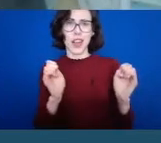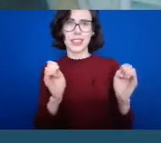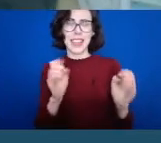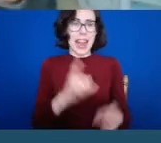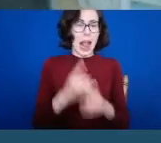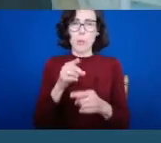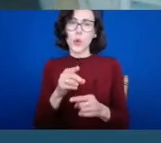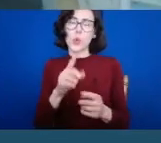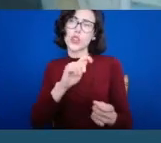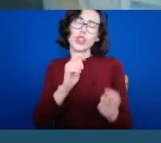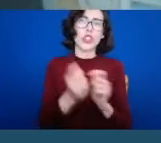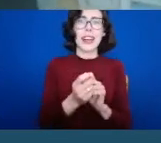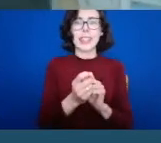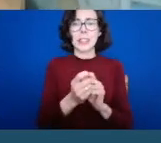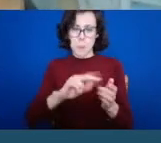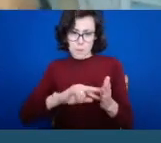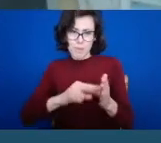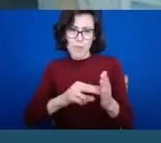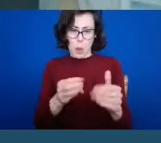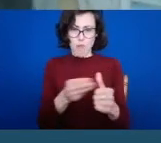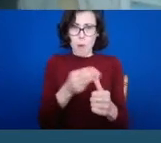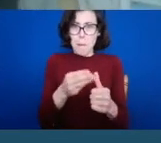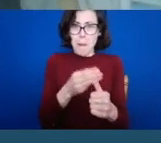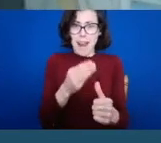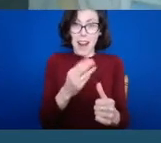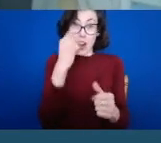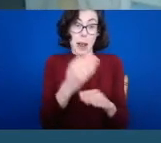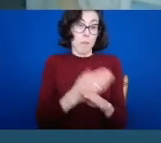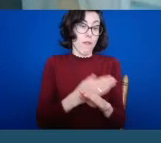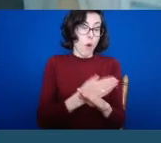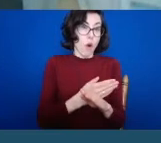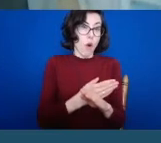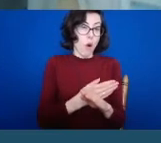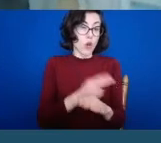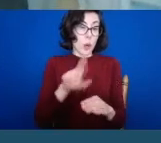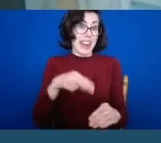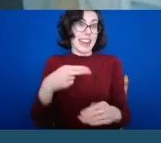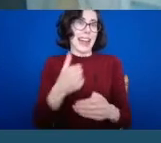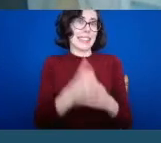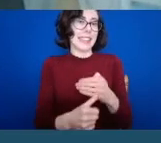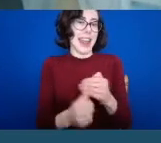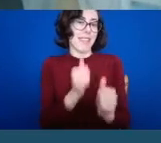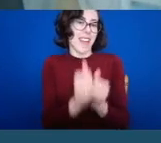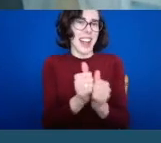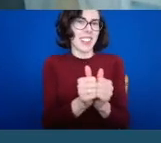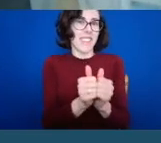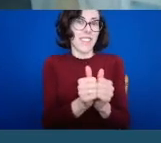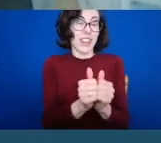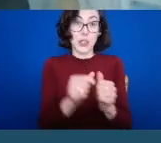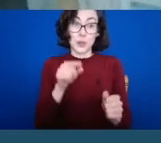to prepare the night before so we get active the next day. So we did that through technology. Local sports partnerships rolled